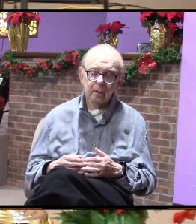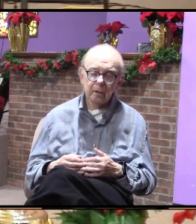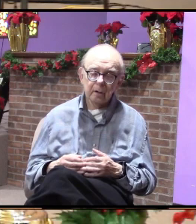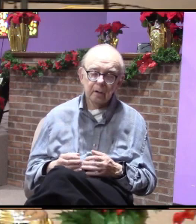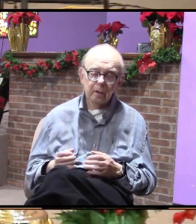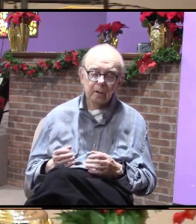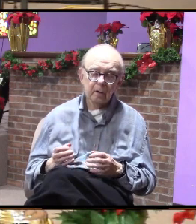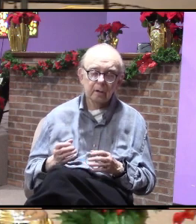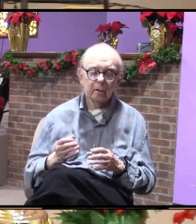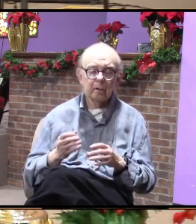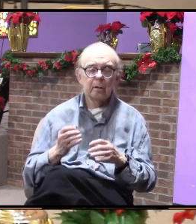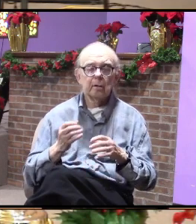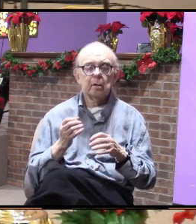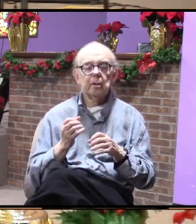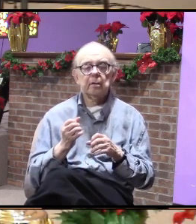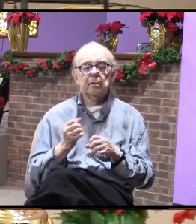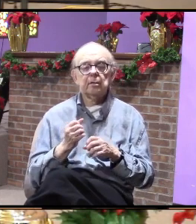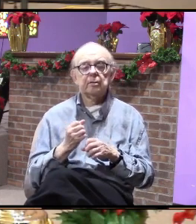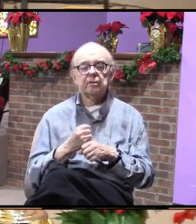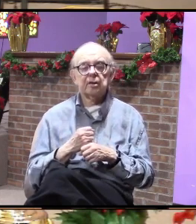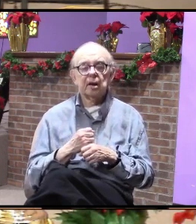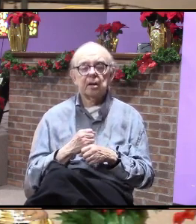get me off kilter.